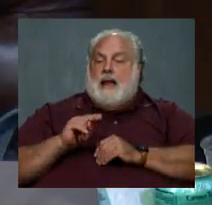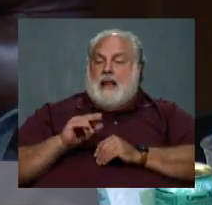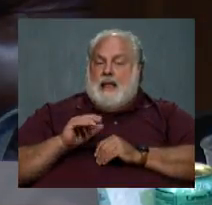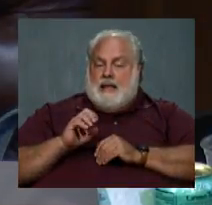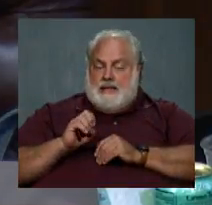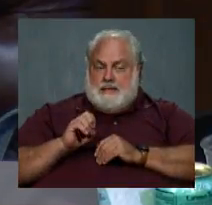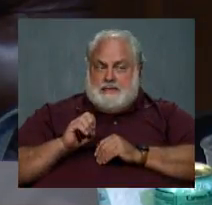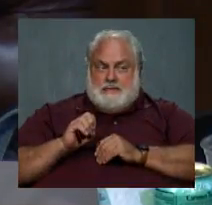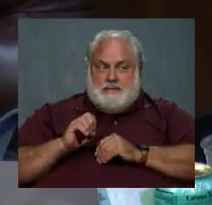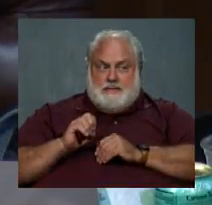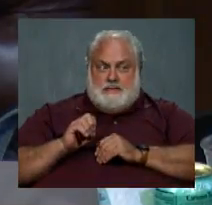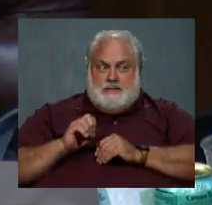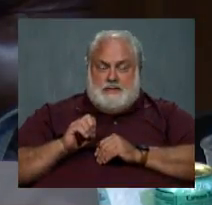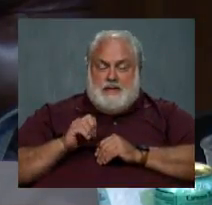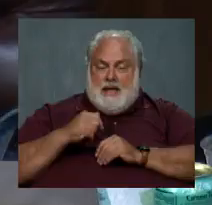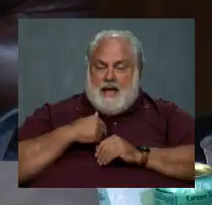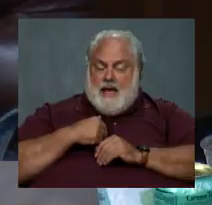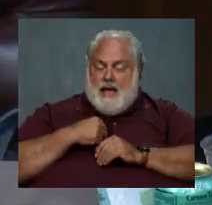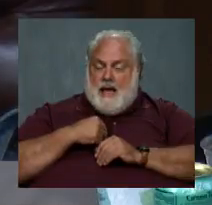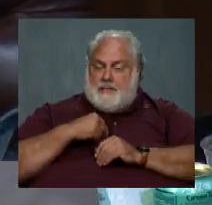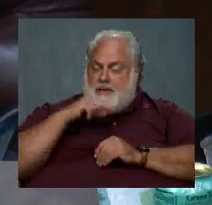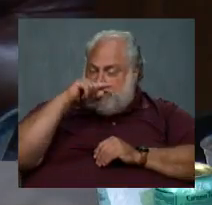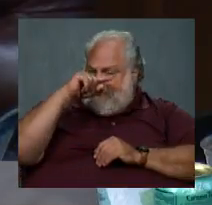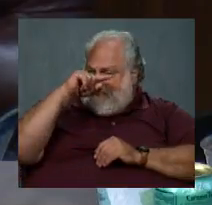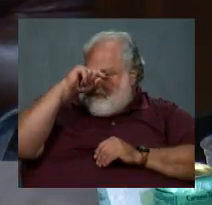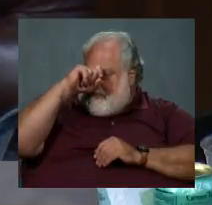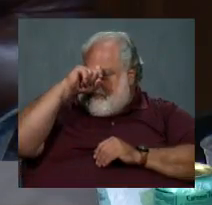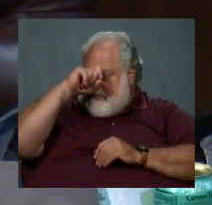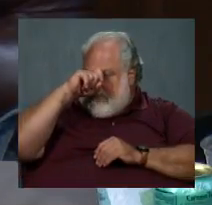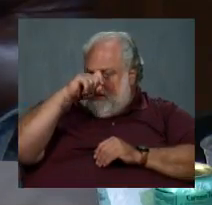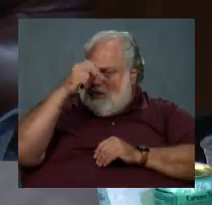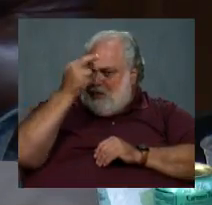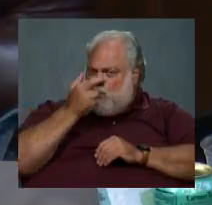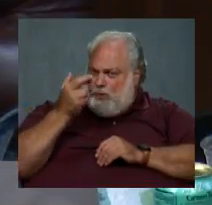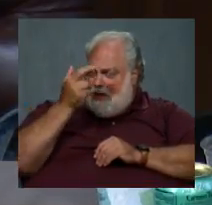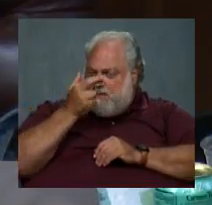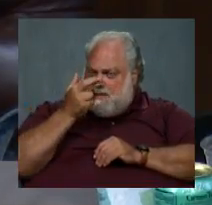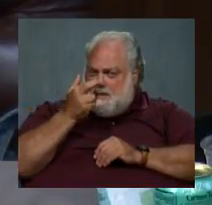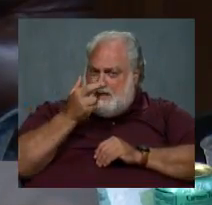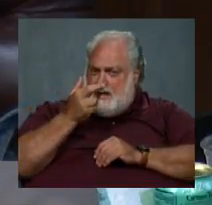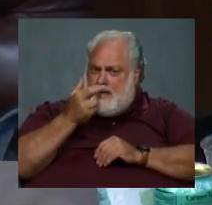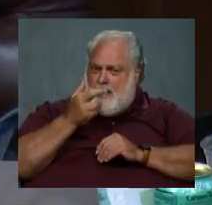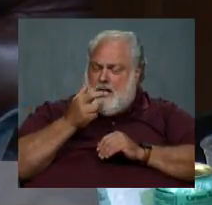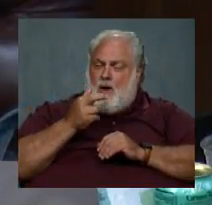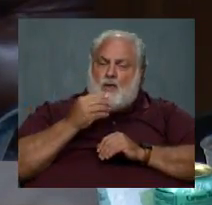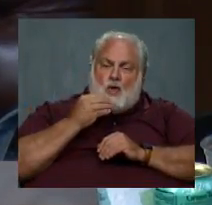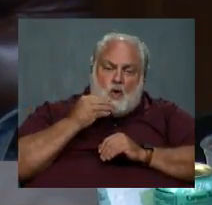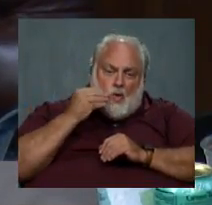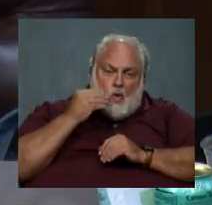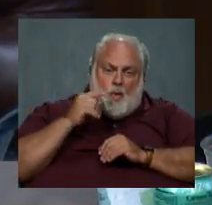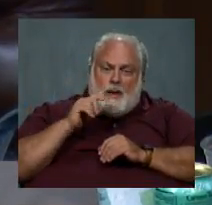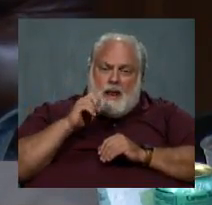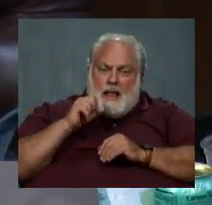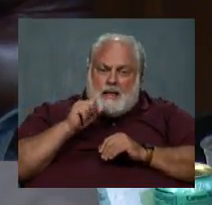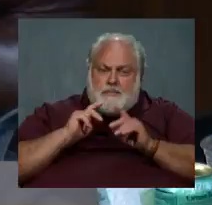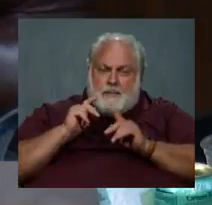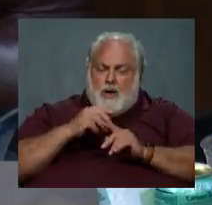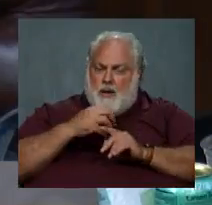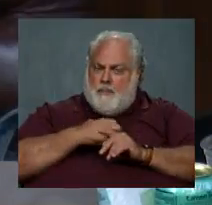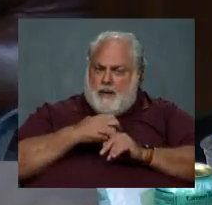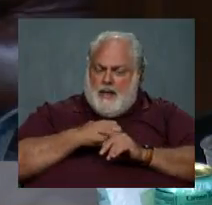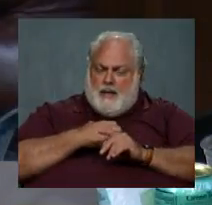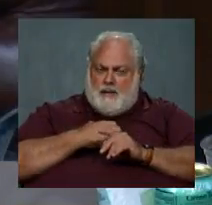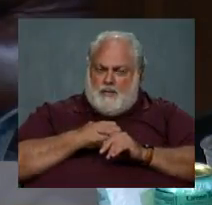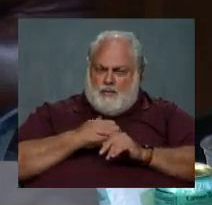word. I'm flummoxed about the rationale and the impetus for this. Were the homeless people complaining? I mean, what was the rationale